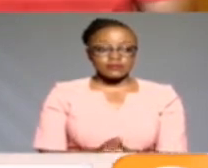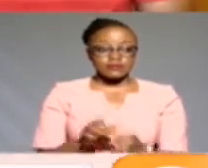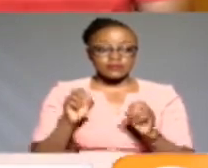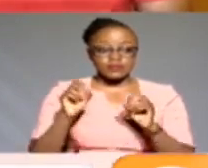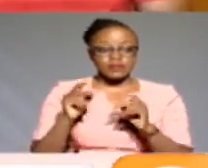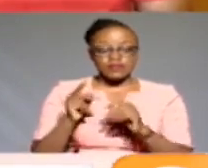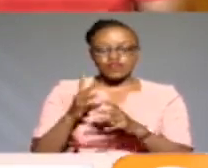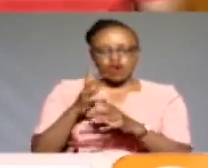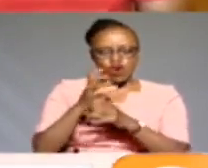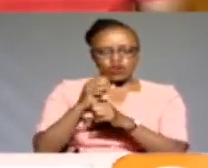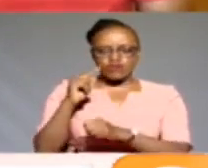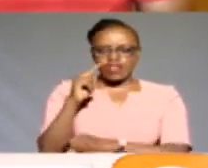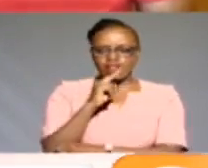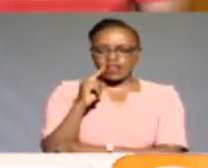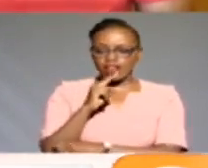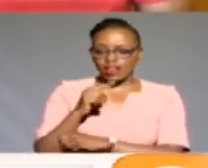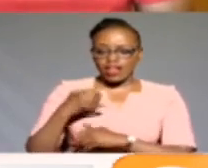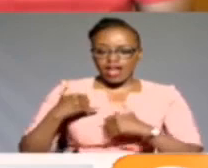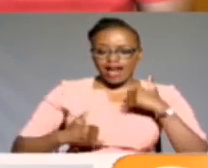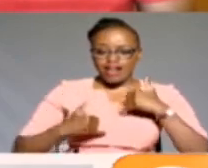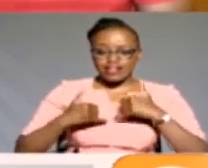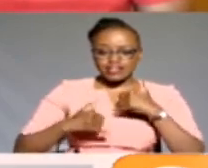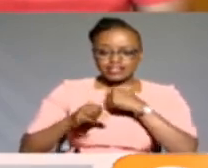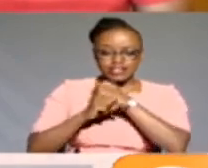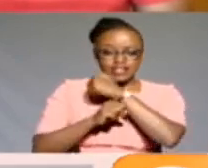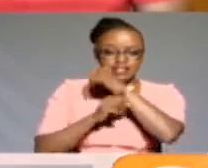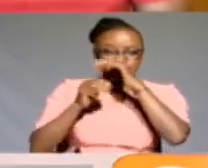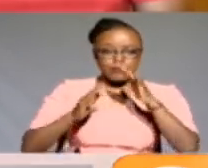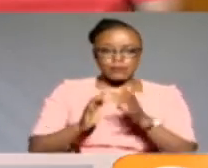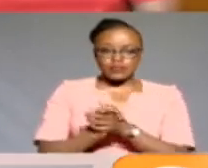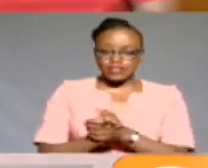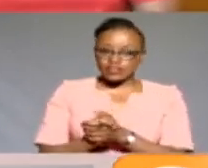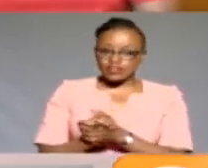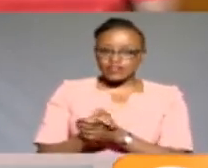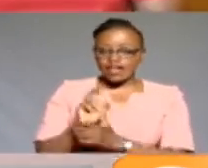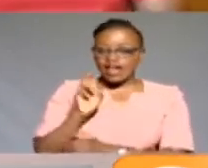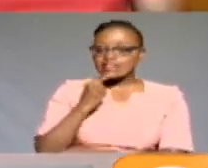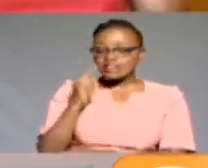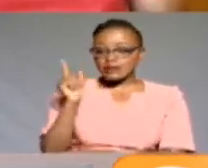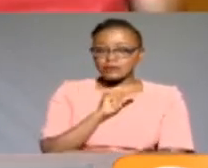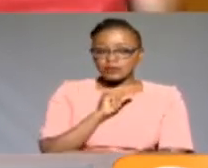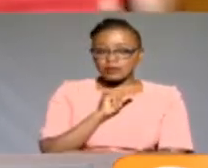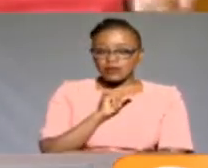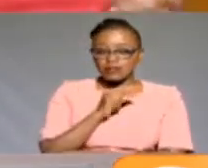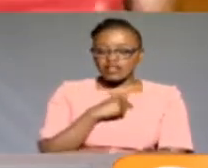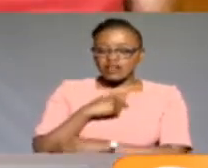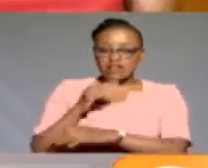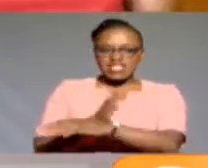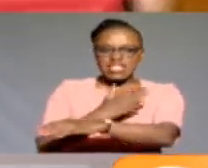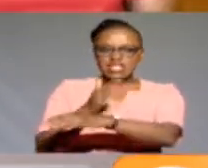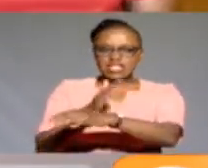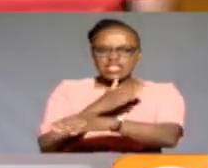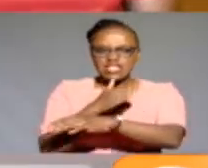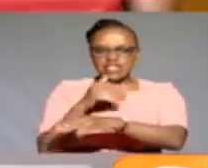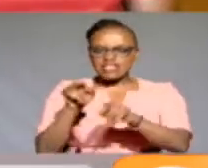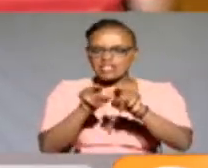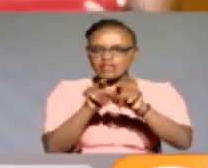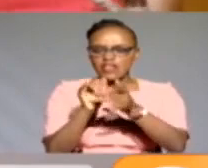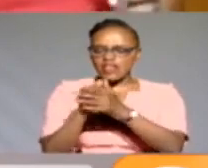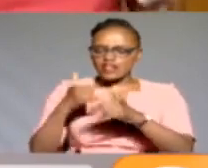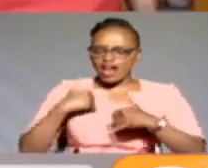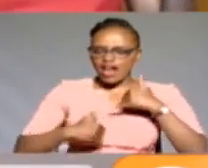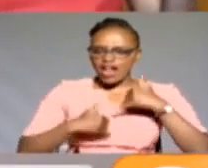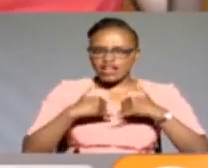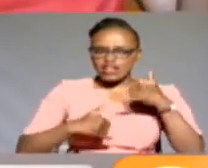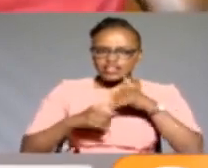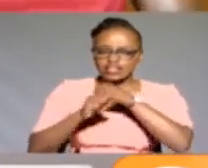Very, very confident Algerian fans there. Victoria, I can tell you, they've been singing. I think what was fascinating about the Algerian fans is